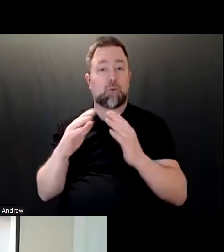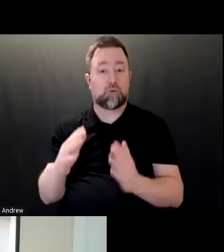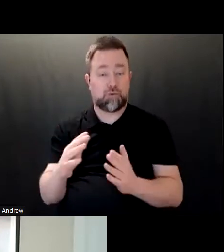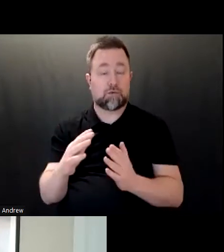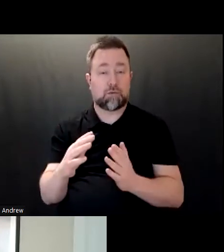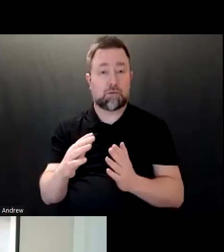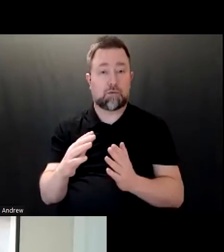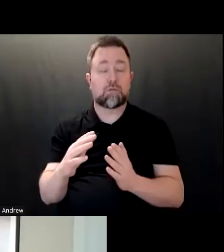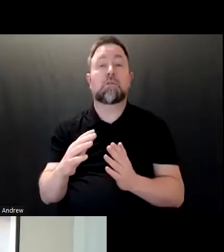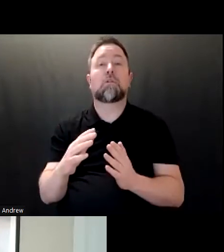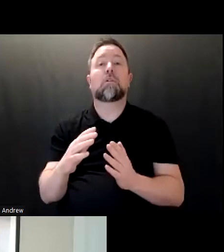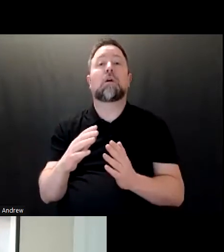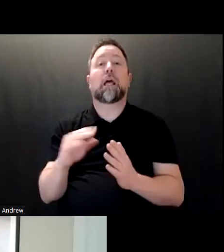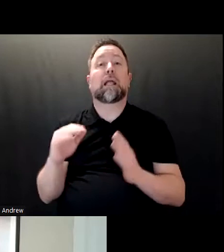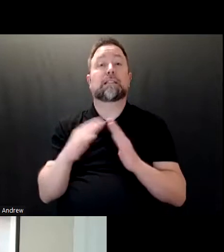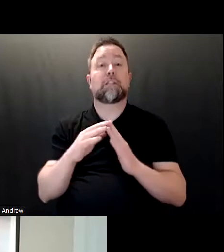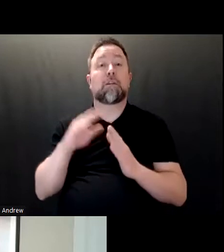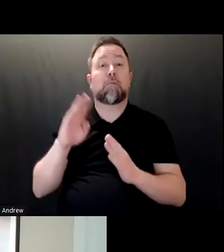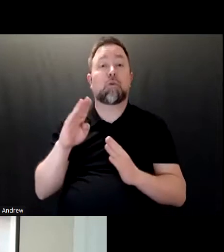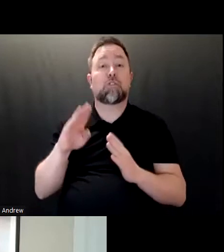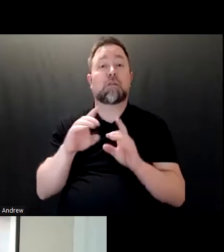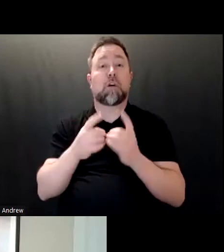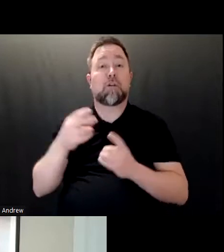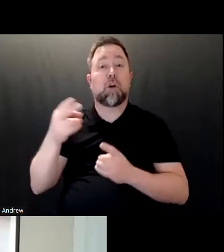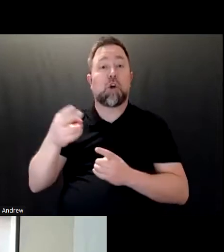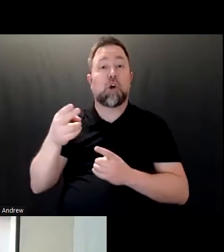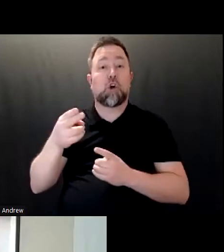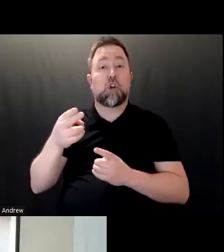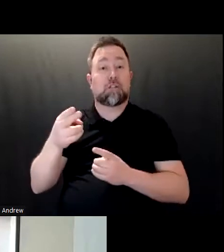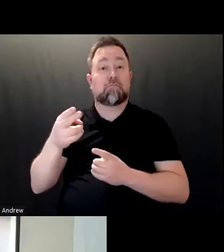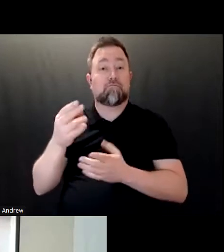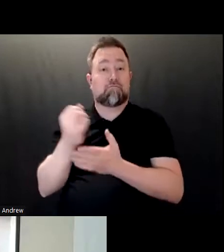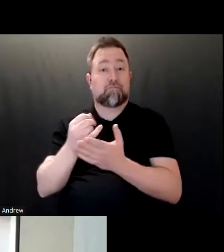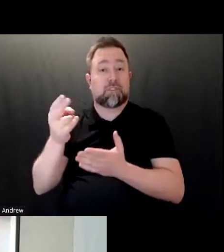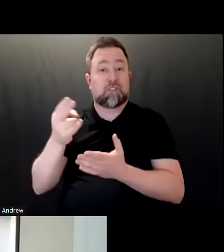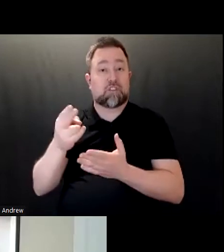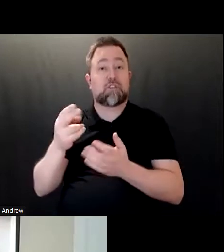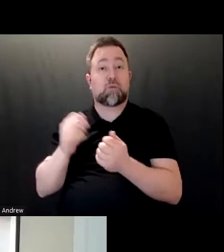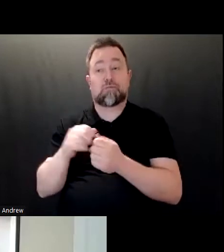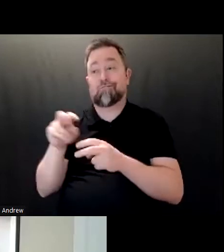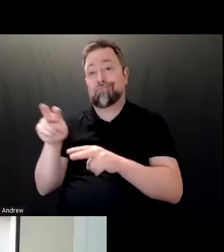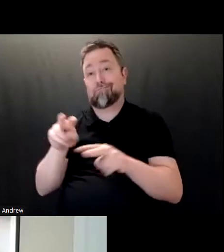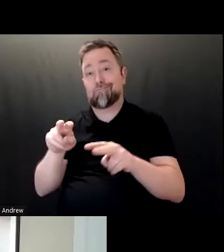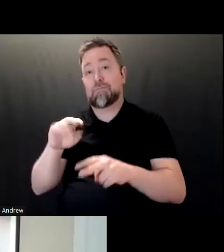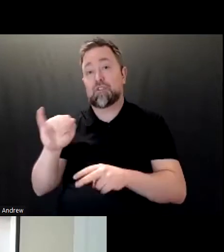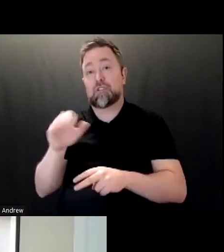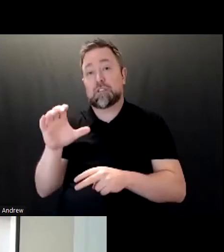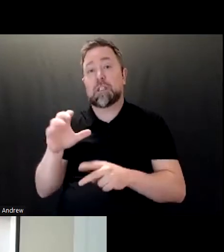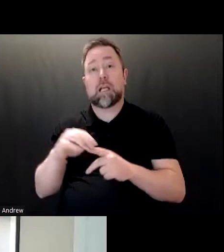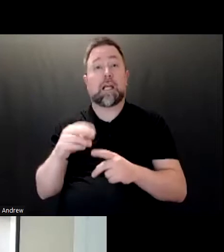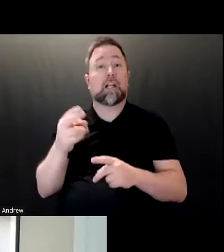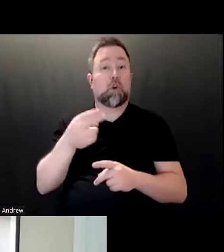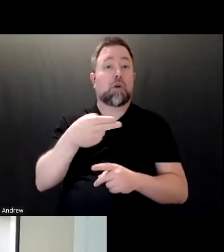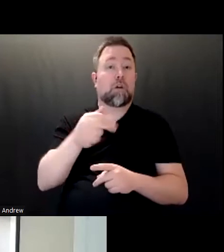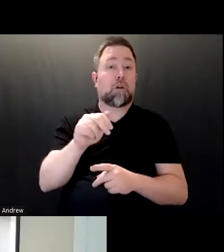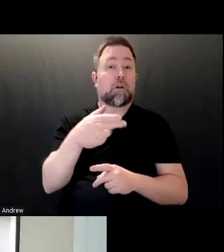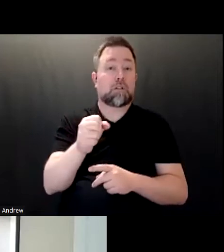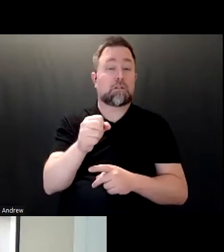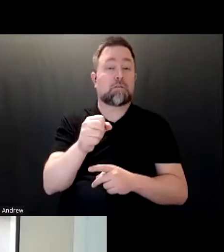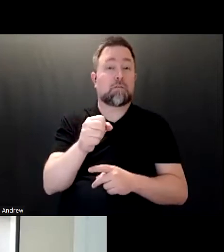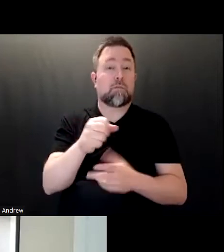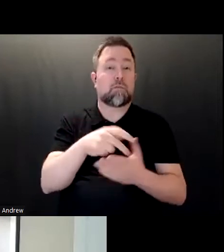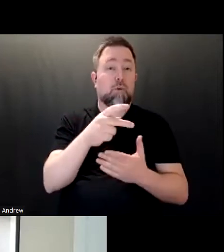You can see that it is crammed with artwork. I have over 8 years of interpreting this site, and